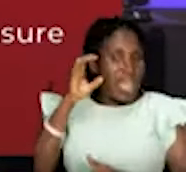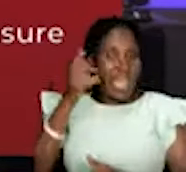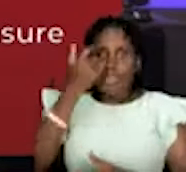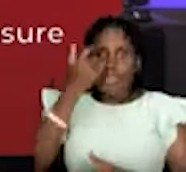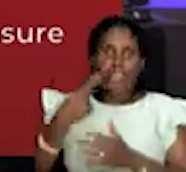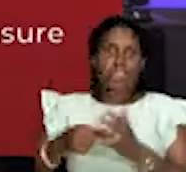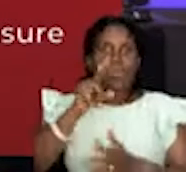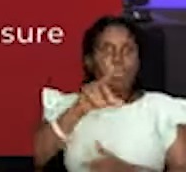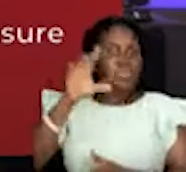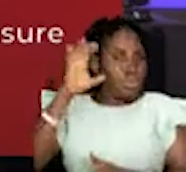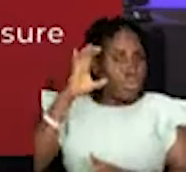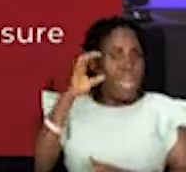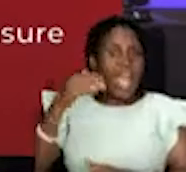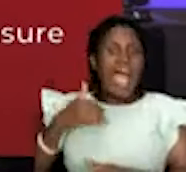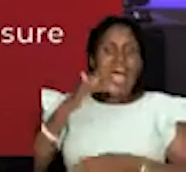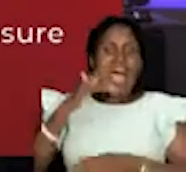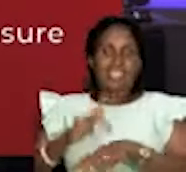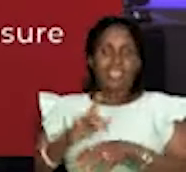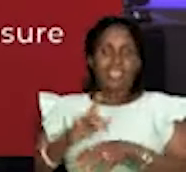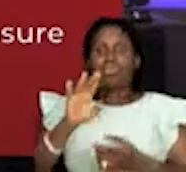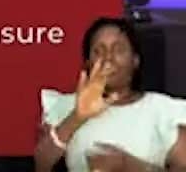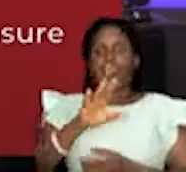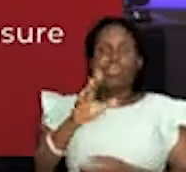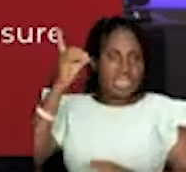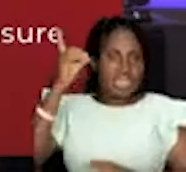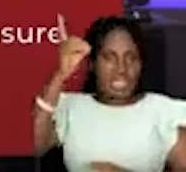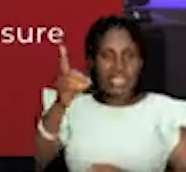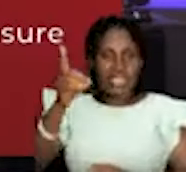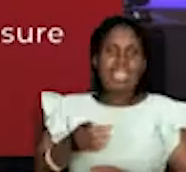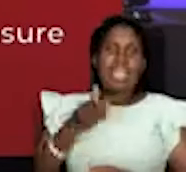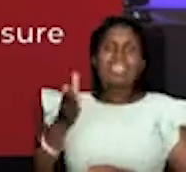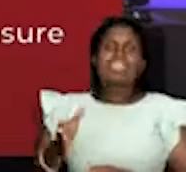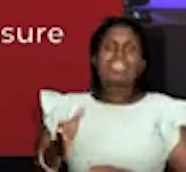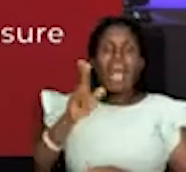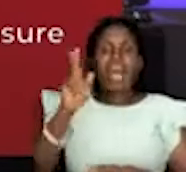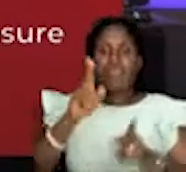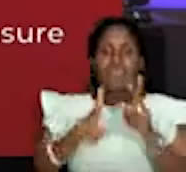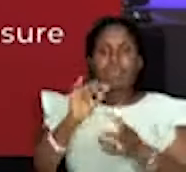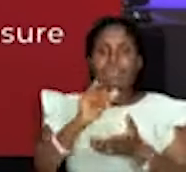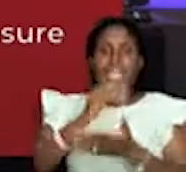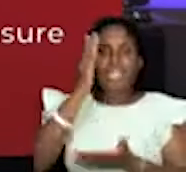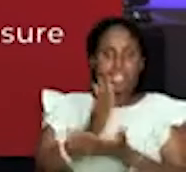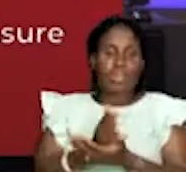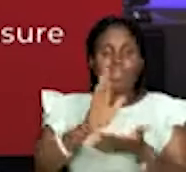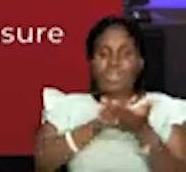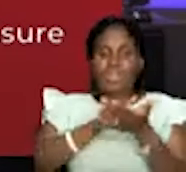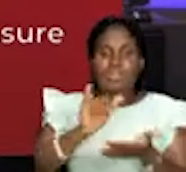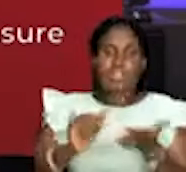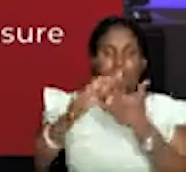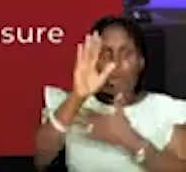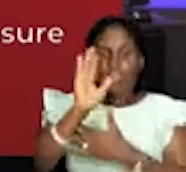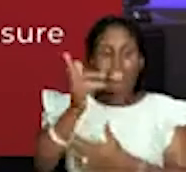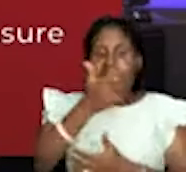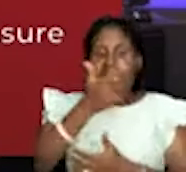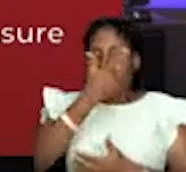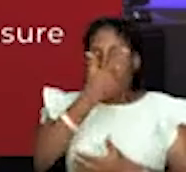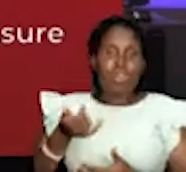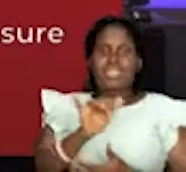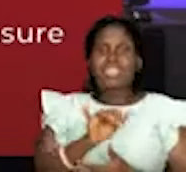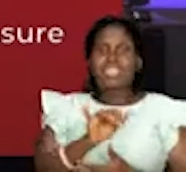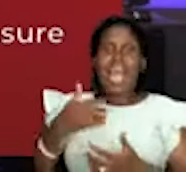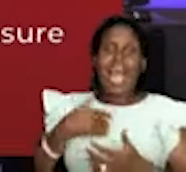an implication on your destiny. There are people who stop believing God because they had something. There are people who stop living by